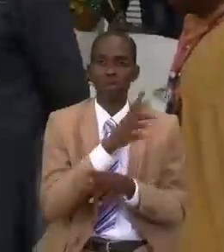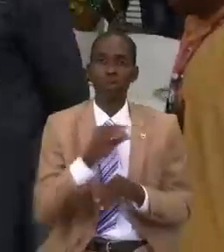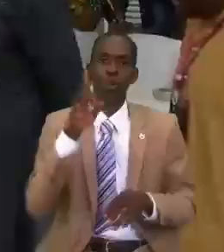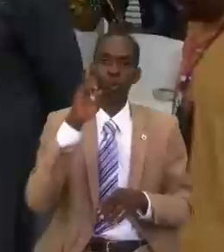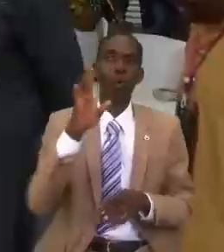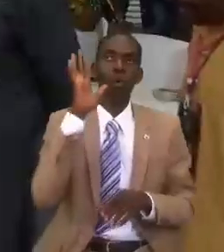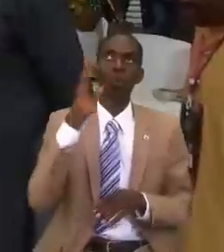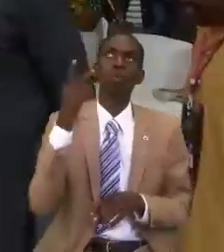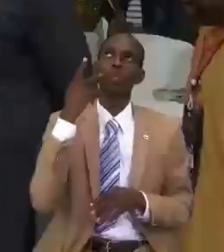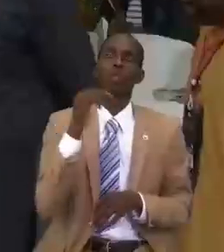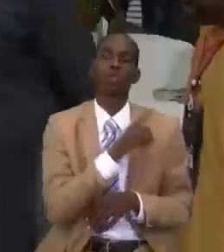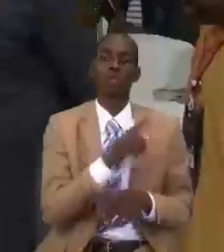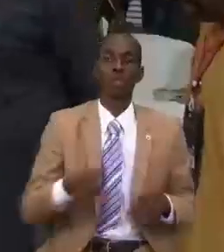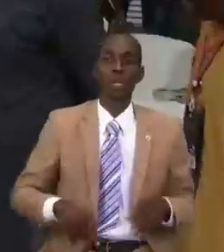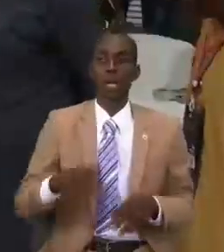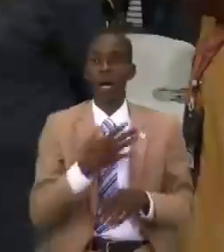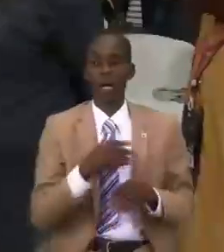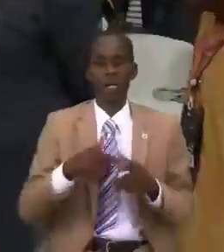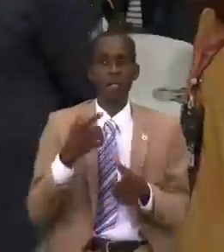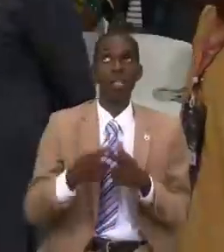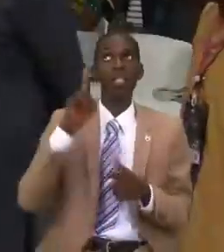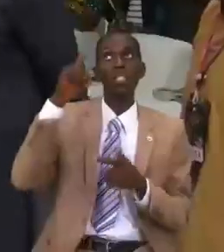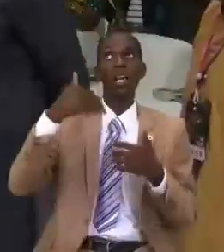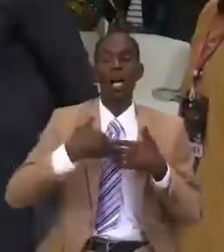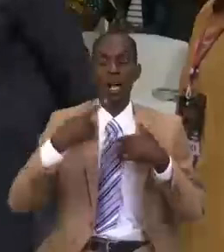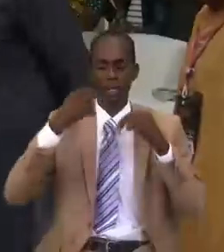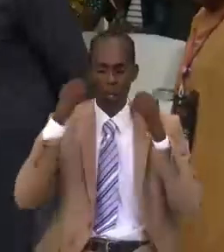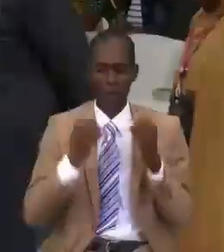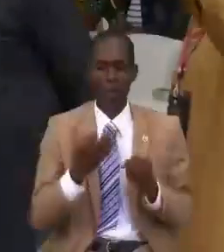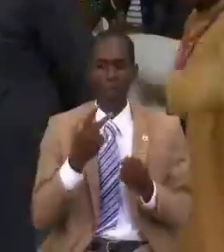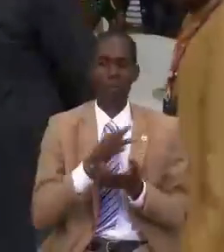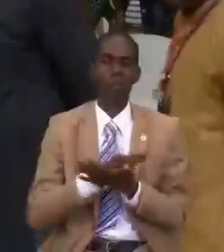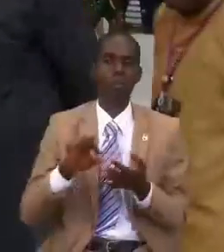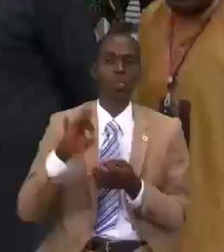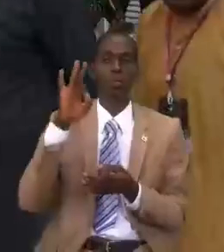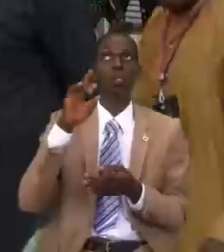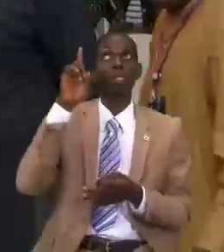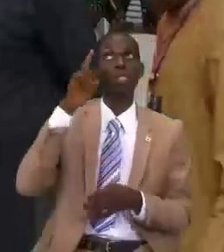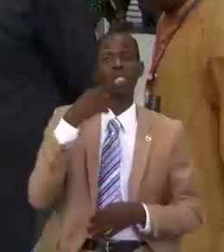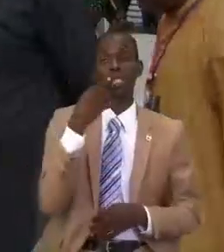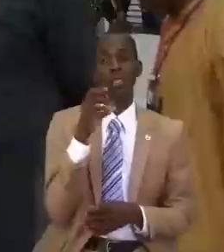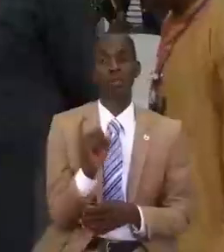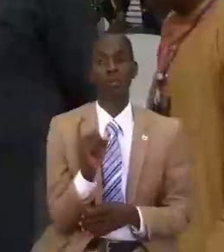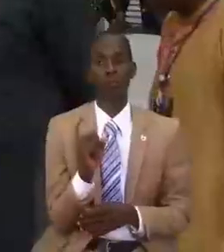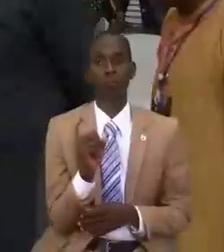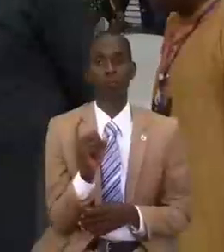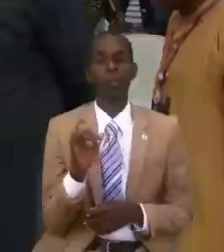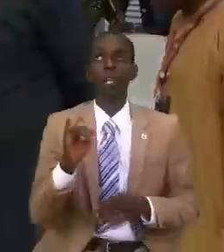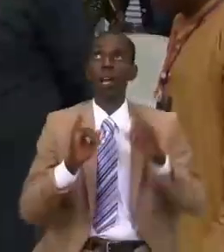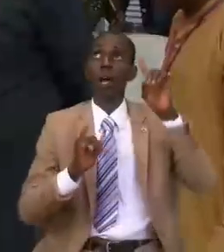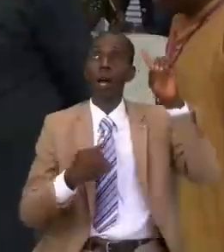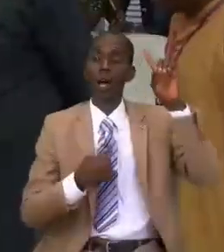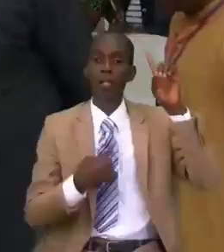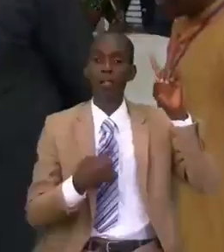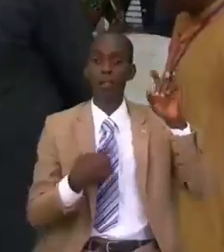power of the Holy Ghost. He says, I truly baptize you with water unto repentance, but there